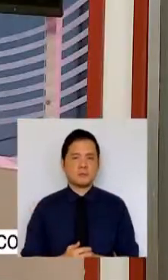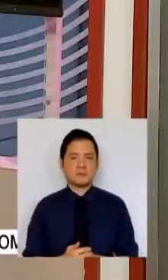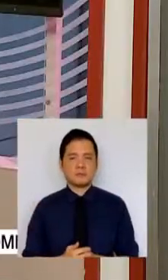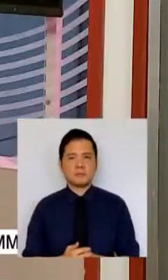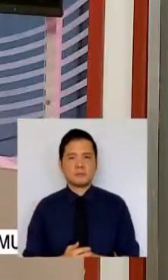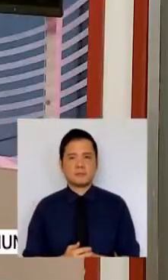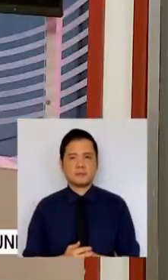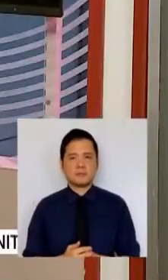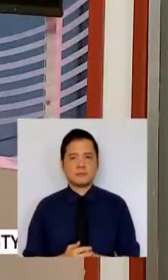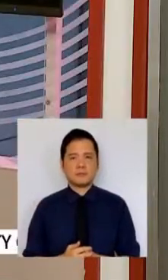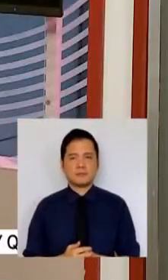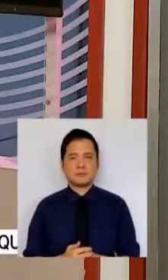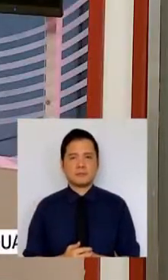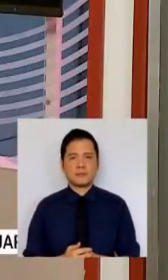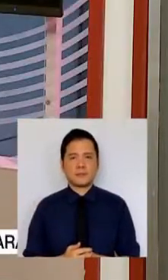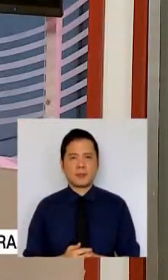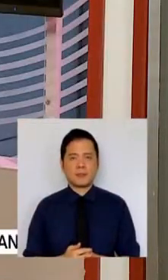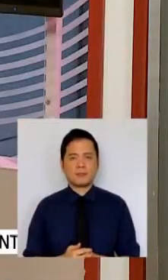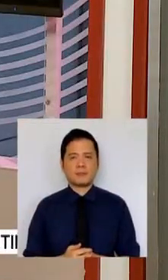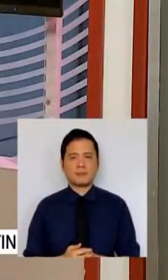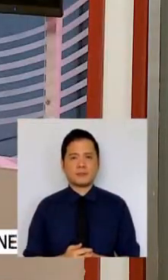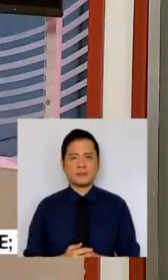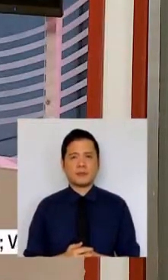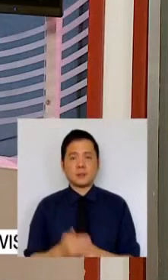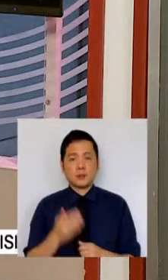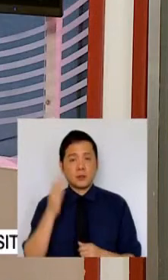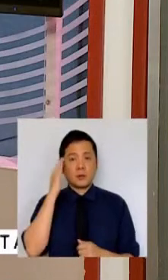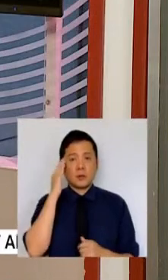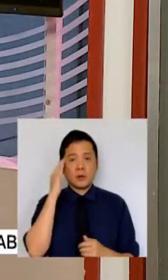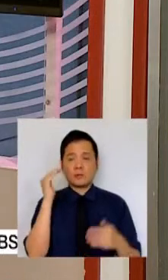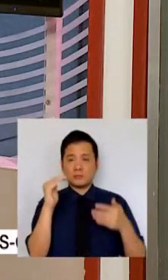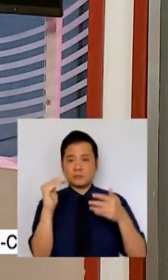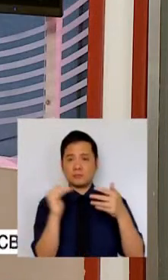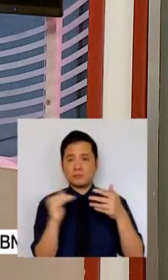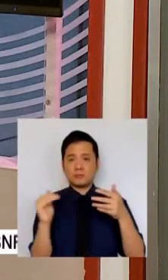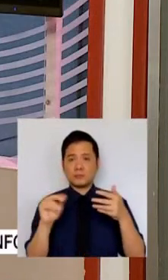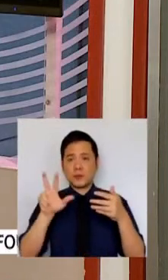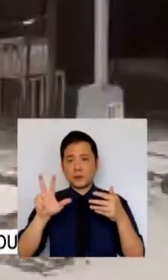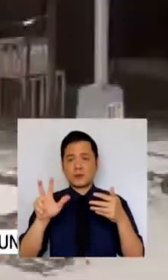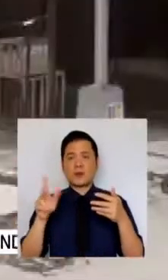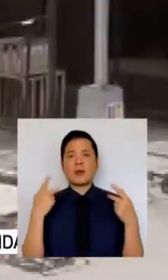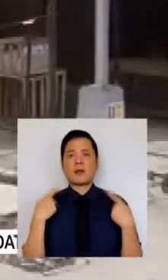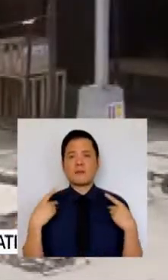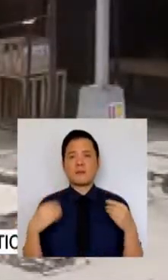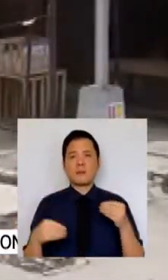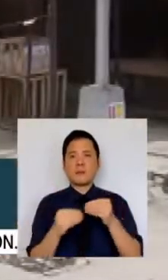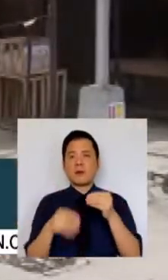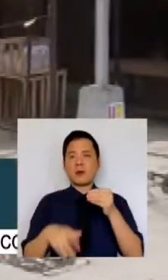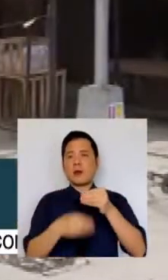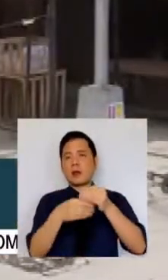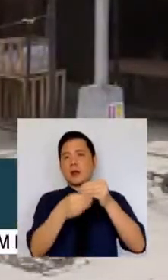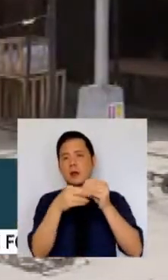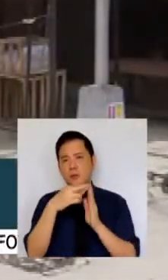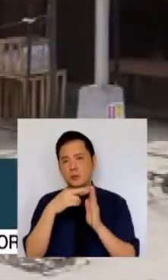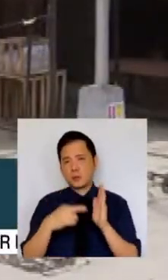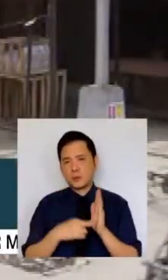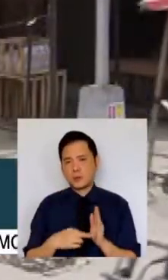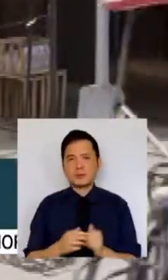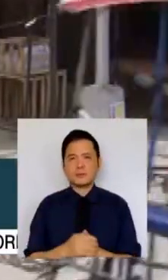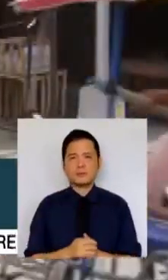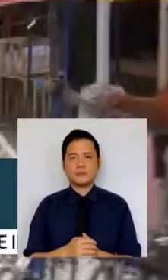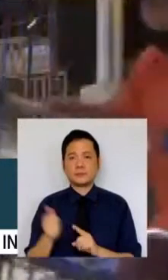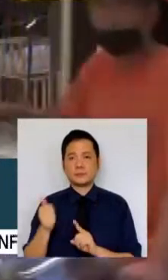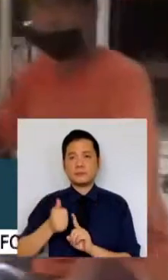There may still be more adjustments to Alert Level 3 currently in place in Metro Manila. Acting Presidential Spokesperson Carlo Nograles